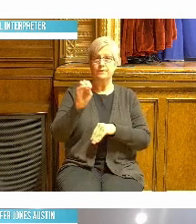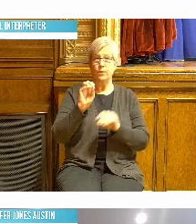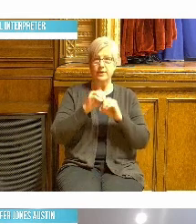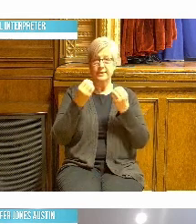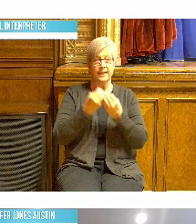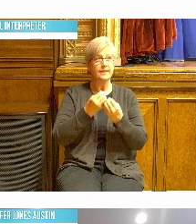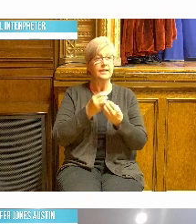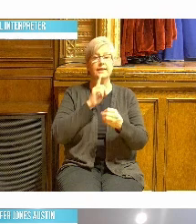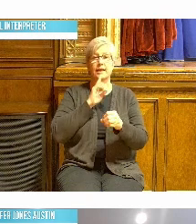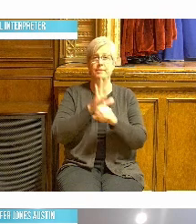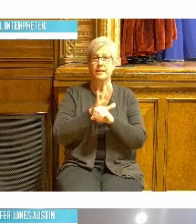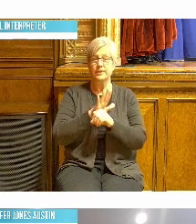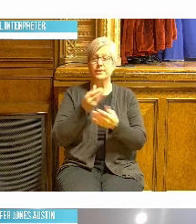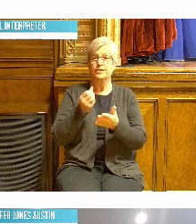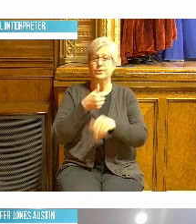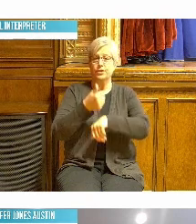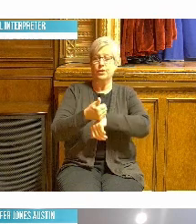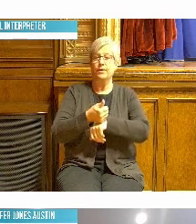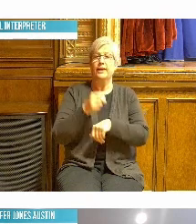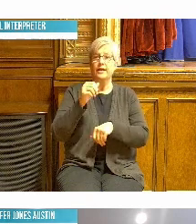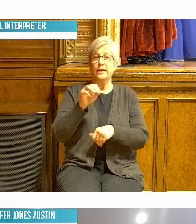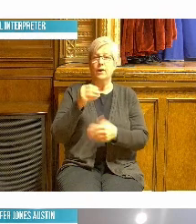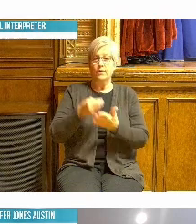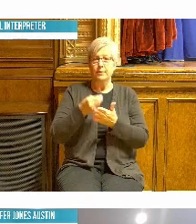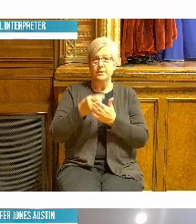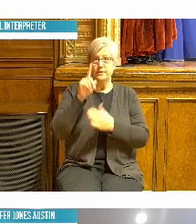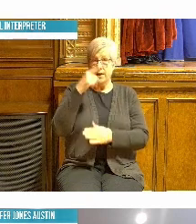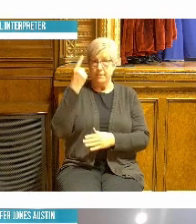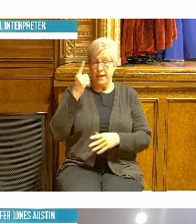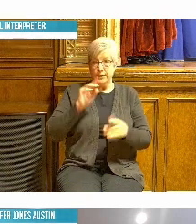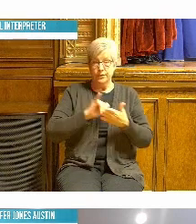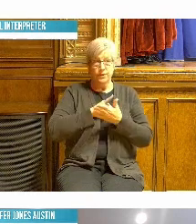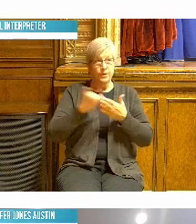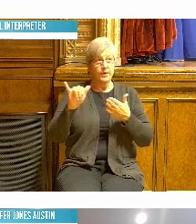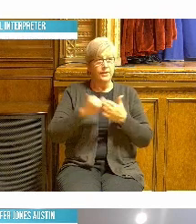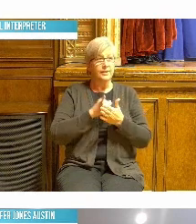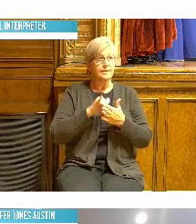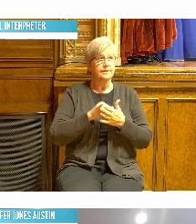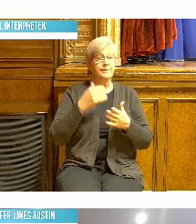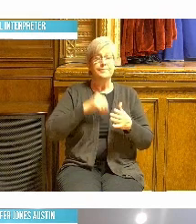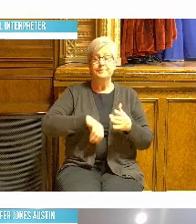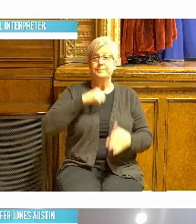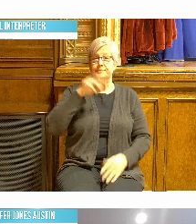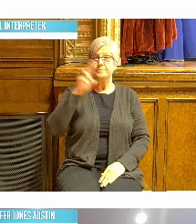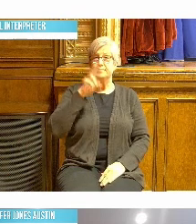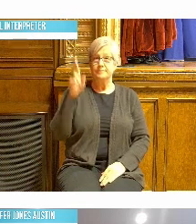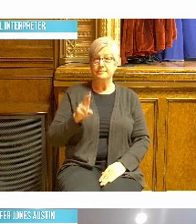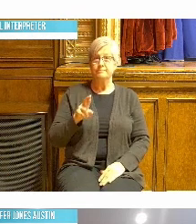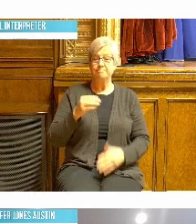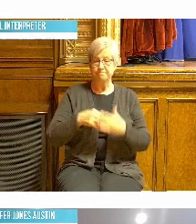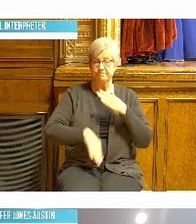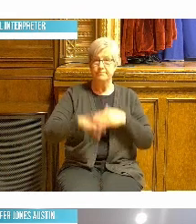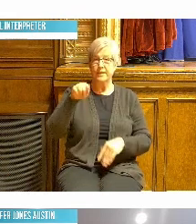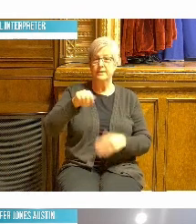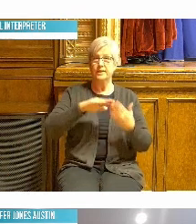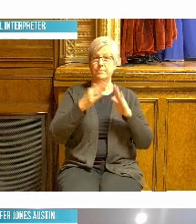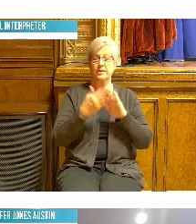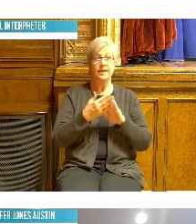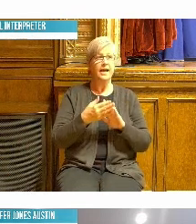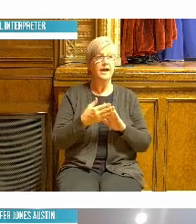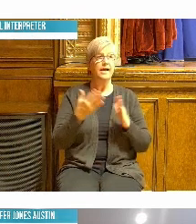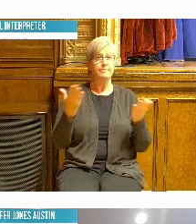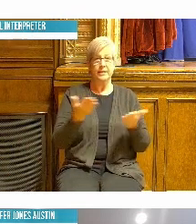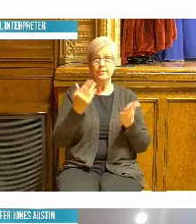to securing reparations for Black New Yorkers. As a proud Rochesterian with deep roots in this community, I stand before you not only as a